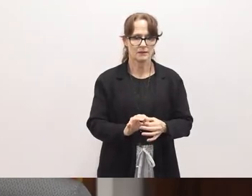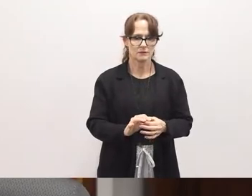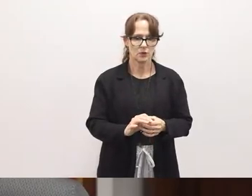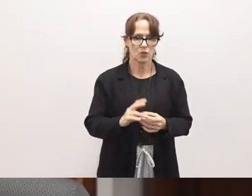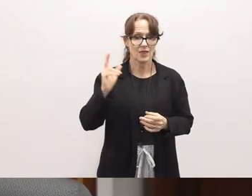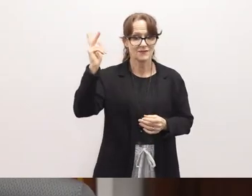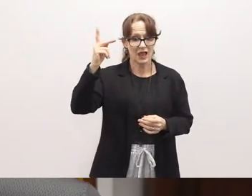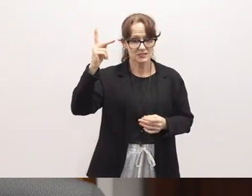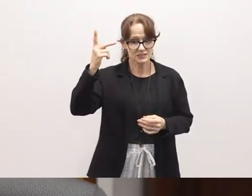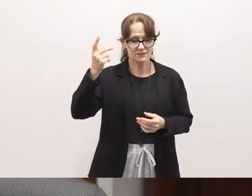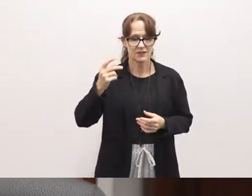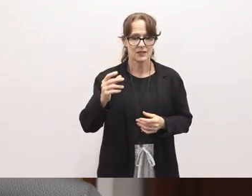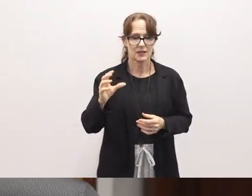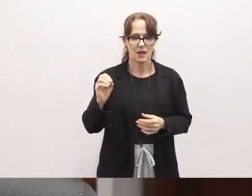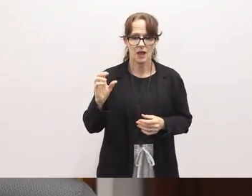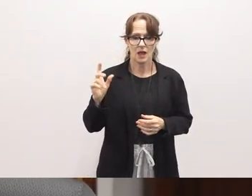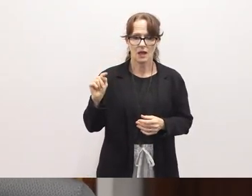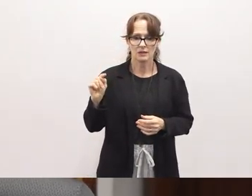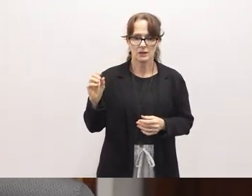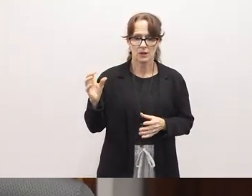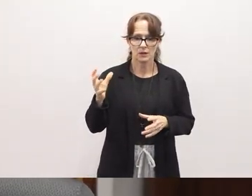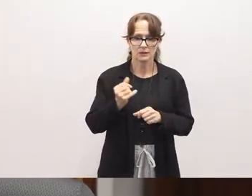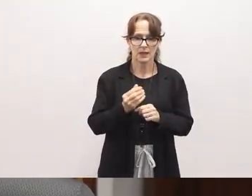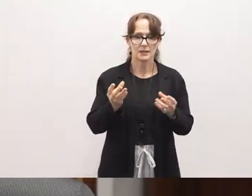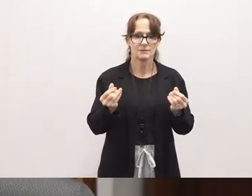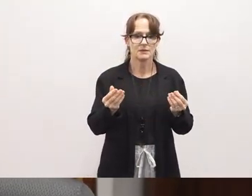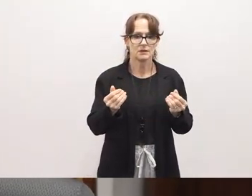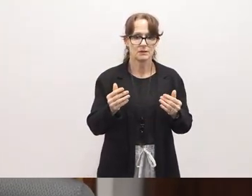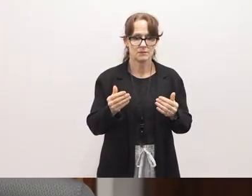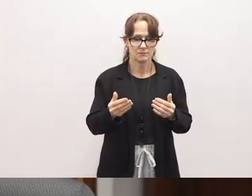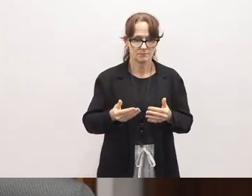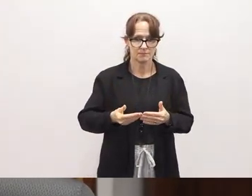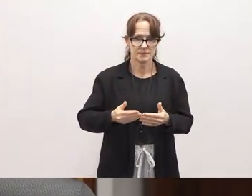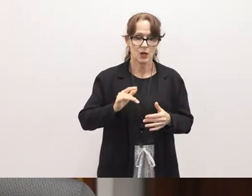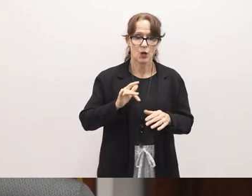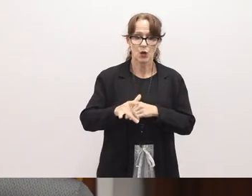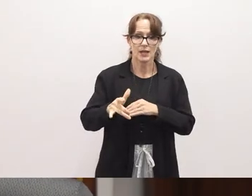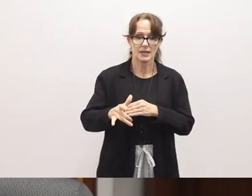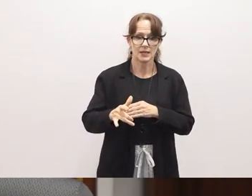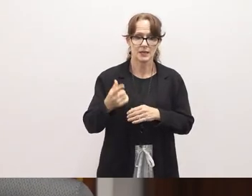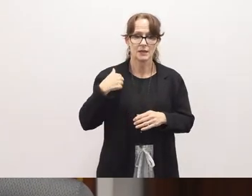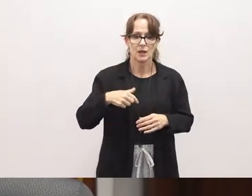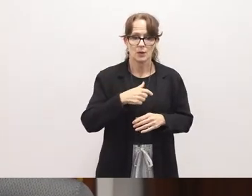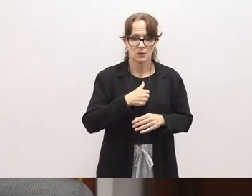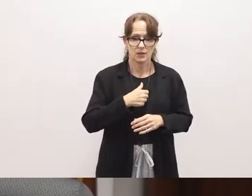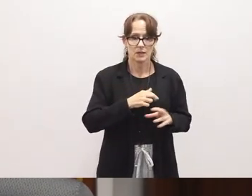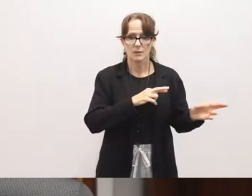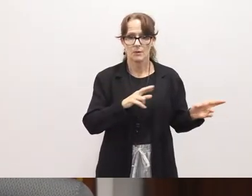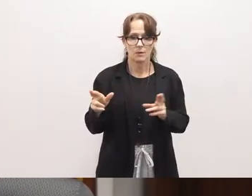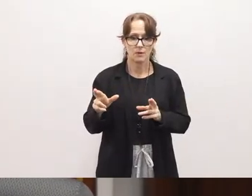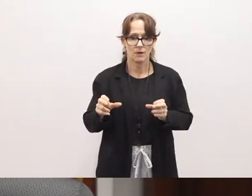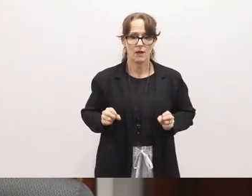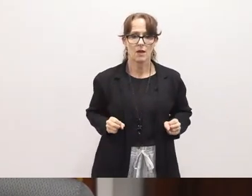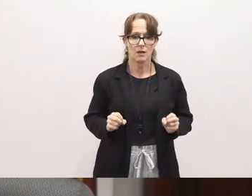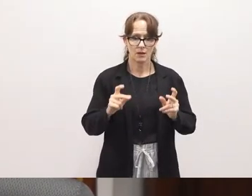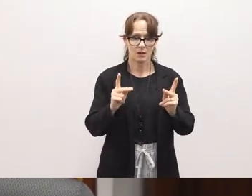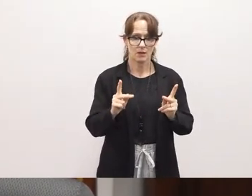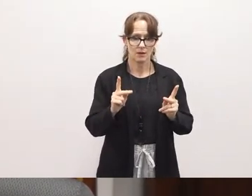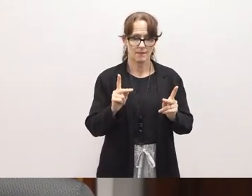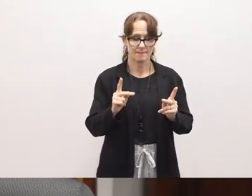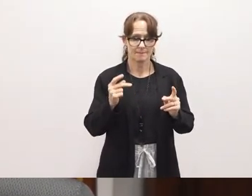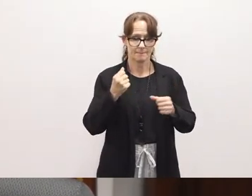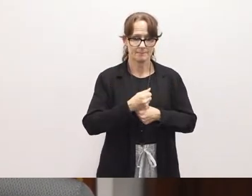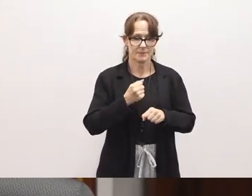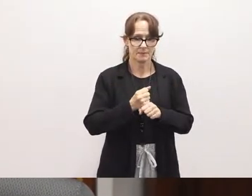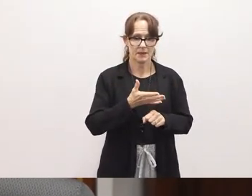philosophy, Mr. Otto, on getting materials earlier was so that we could come prepared and have an opportunity to make